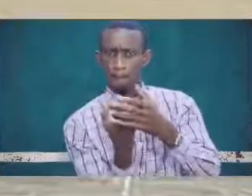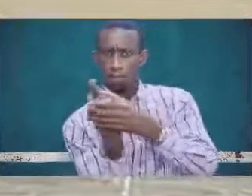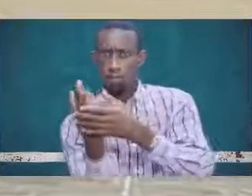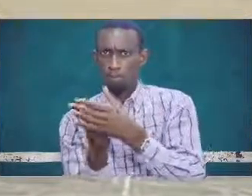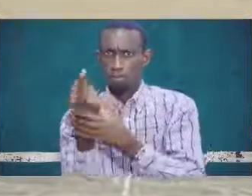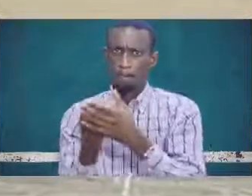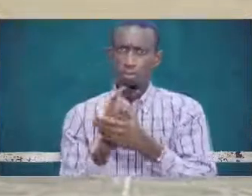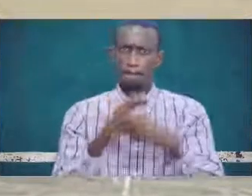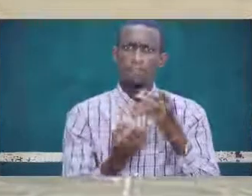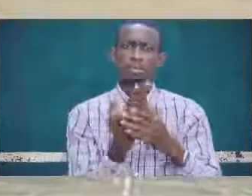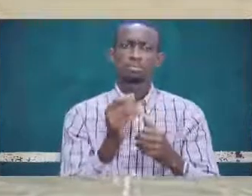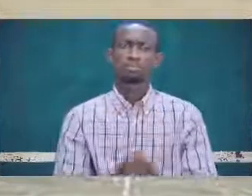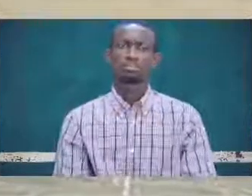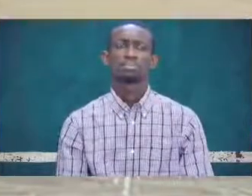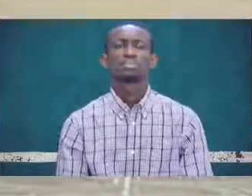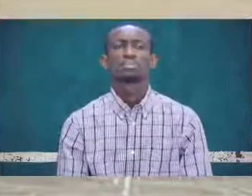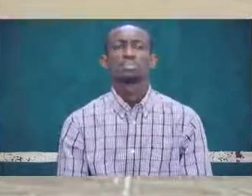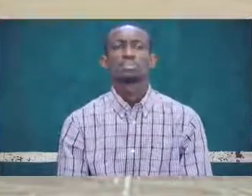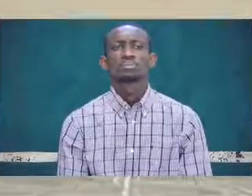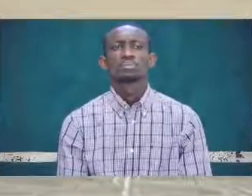the production